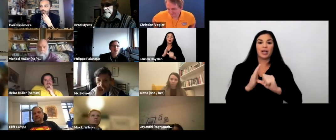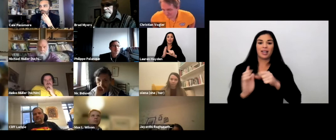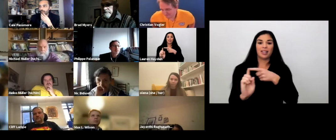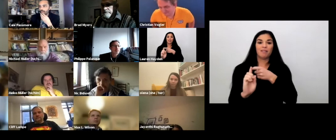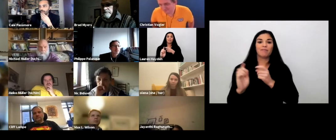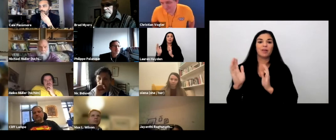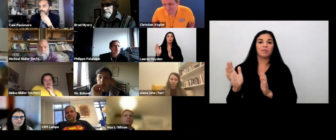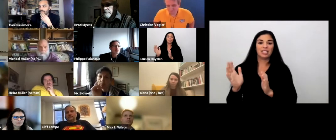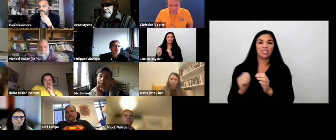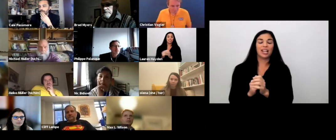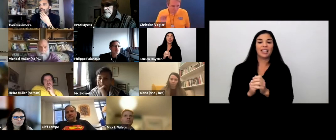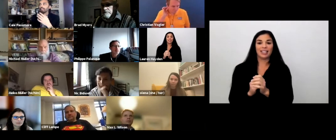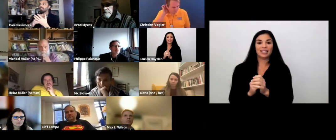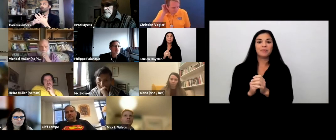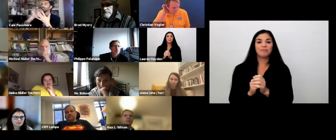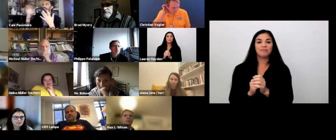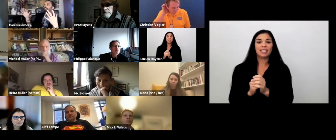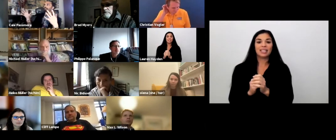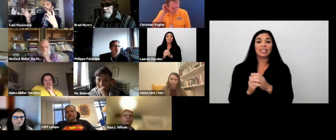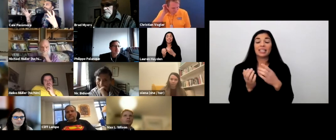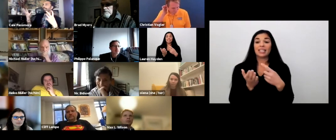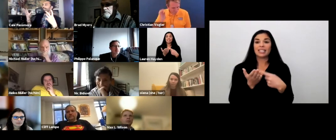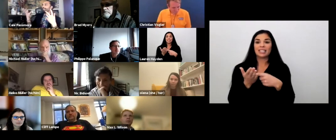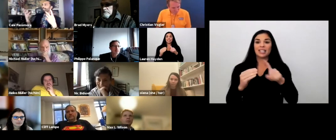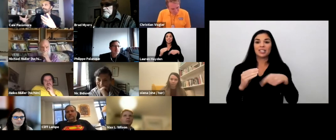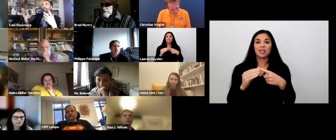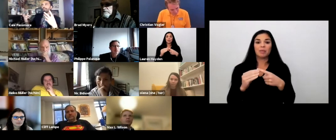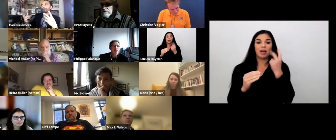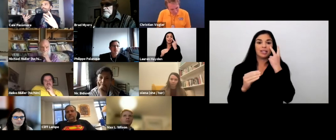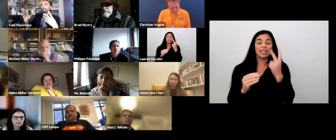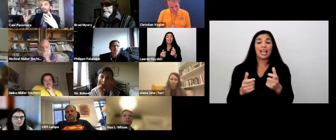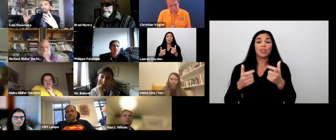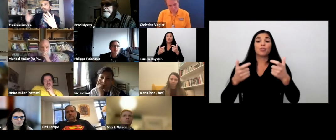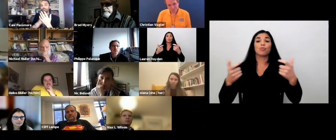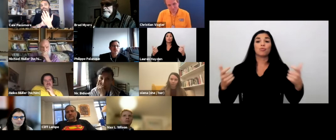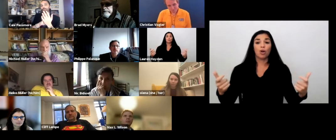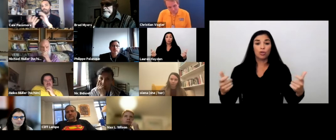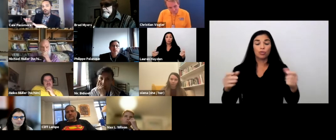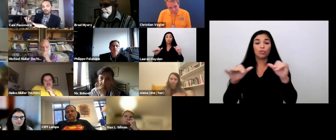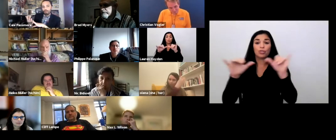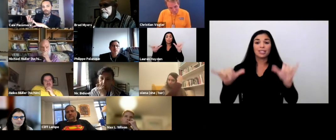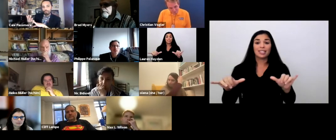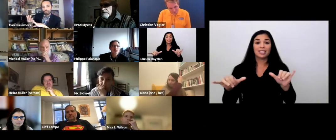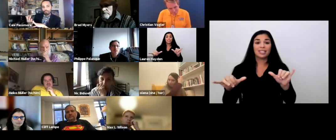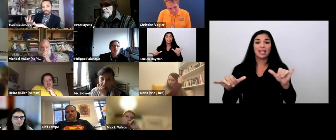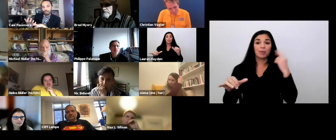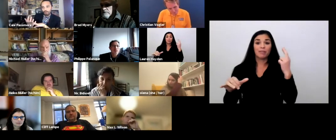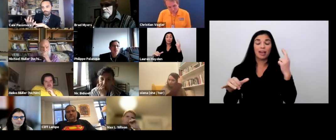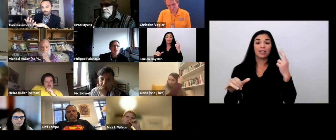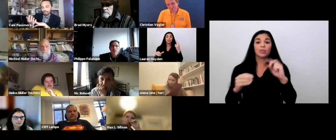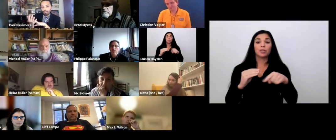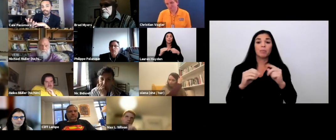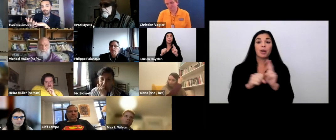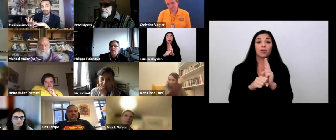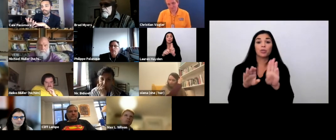there's discussion around, you know, looking at the larger systemic factors around using open source or not